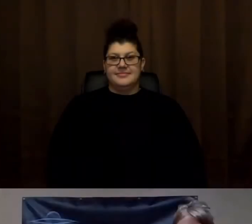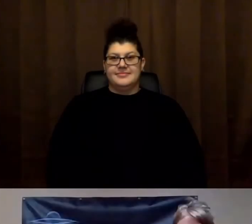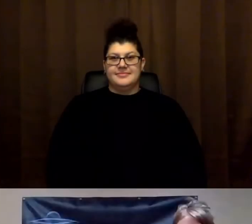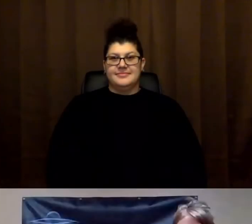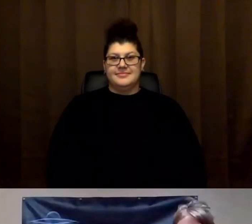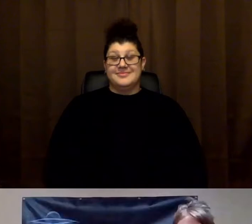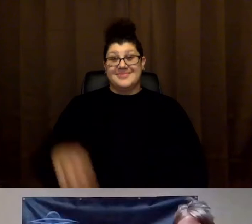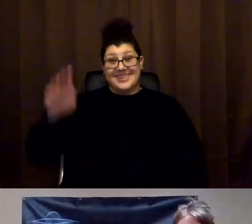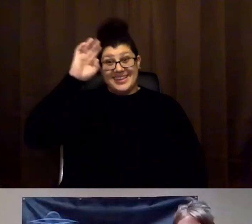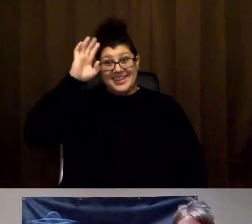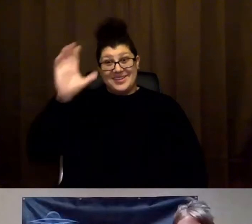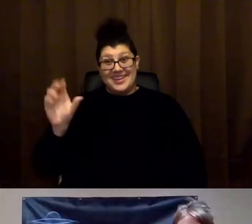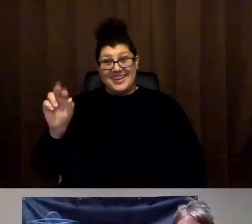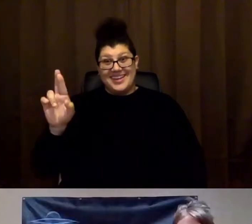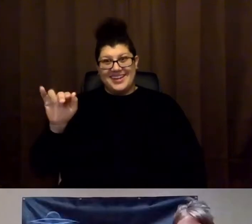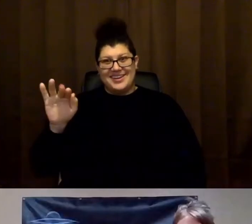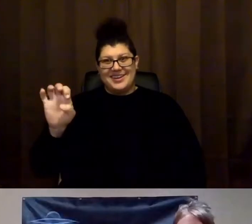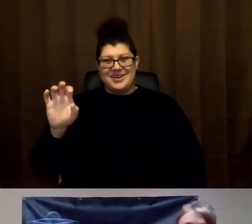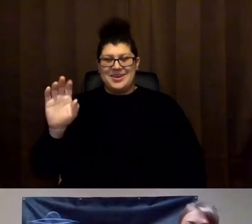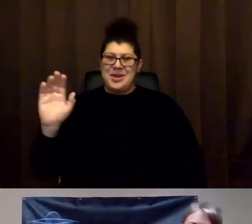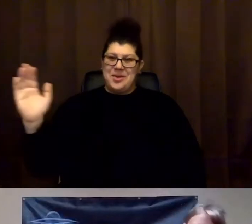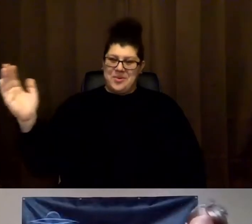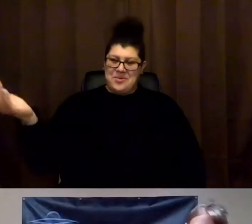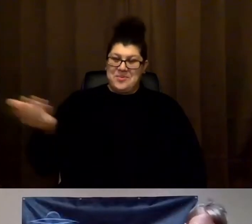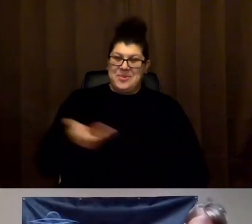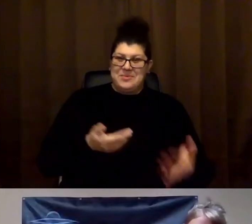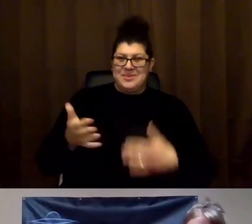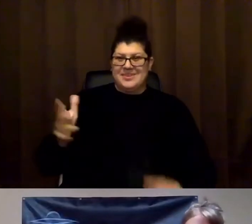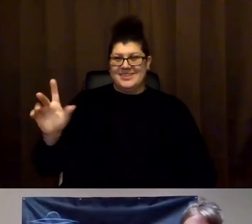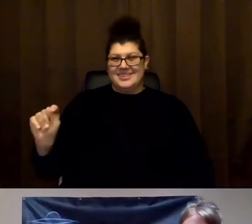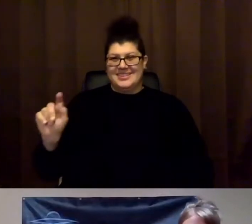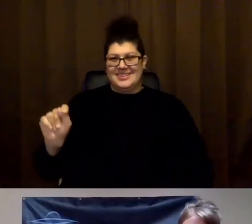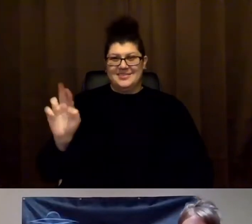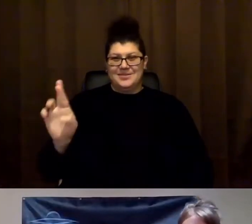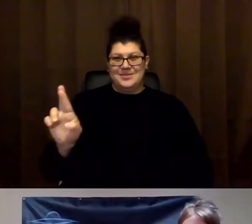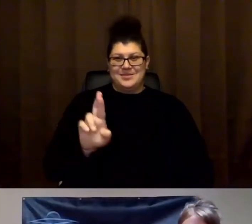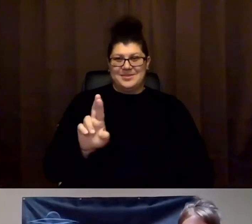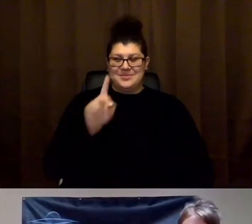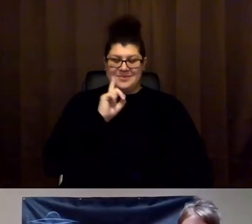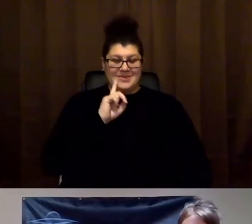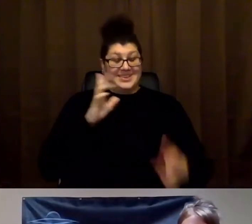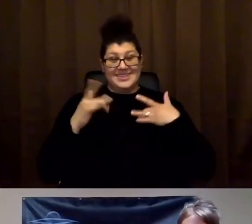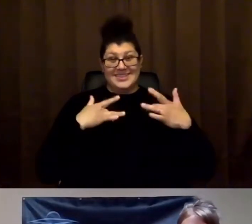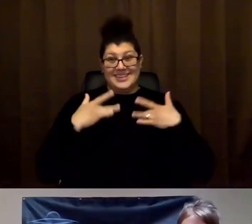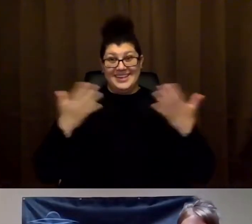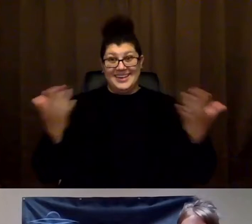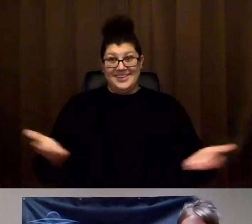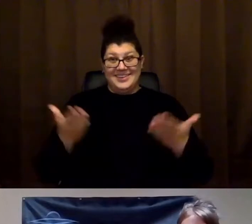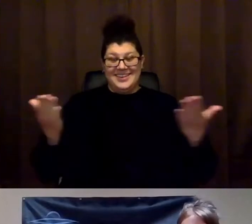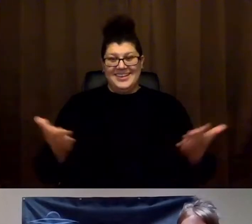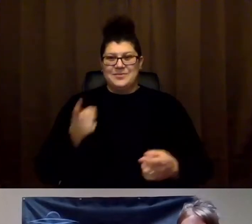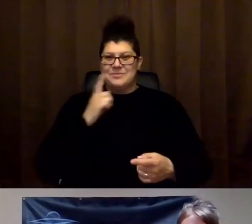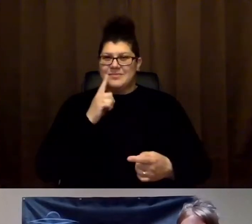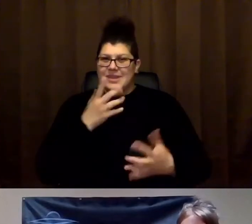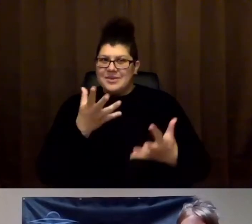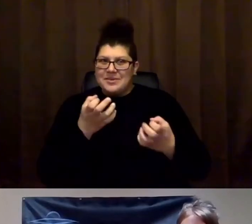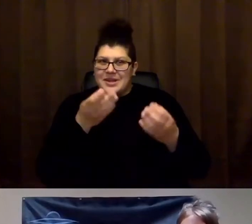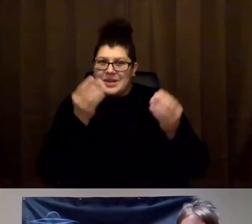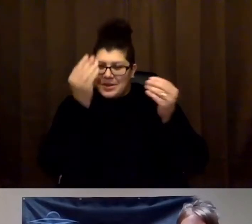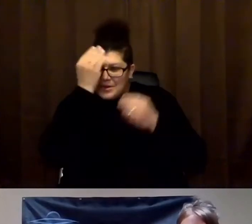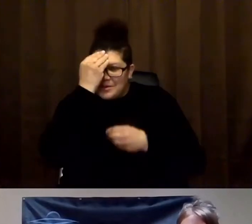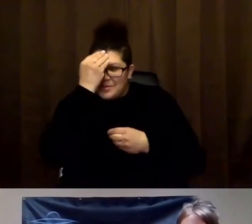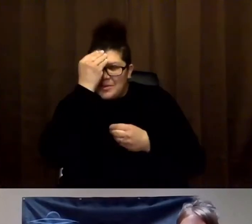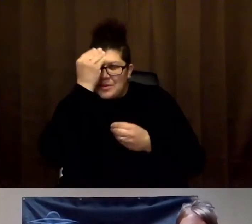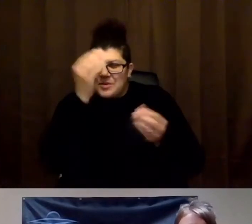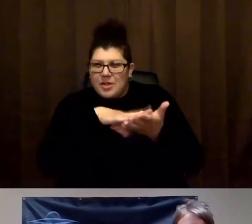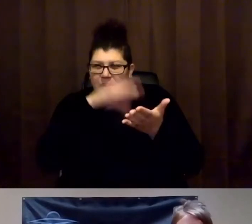Carrie, and welcome to the Third Thursday Resource Roundup. We are so excited to have you here, and we are really excited to hear more about the Two Roads Wellness